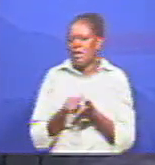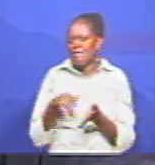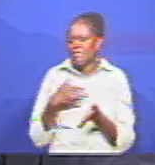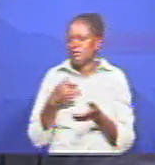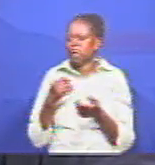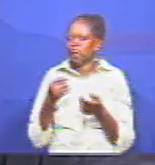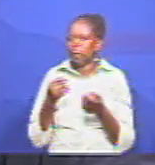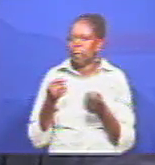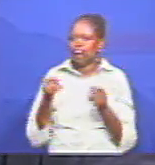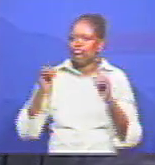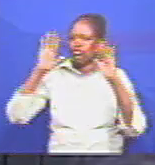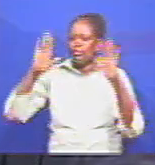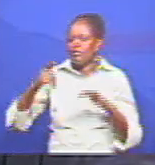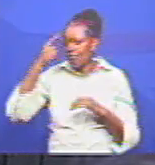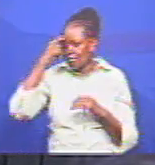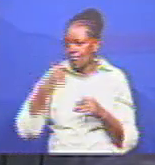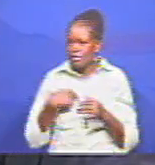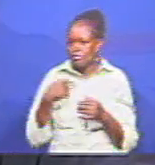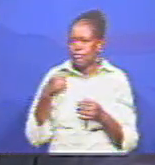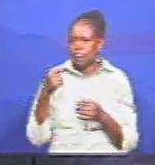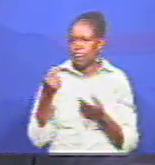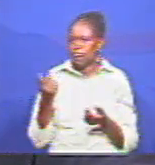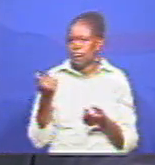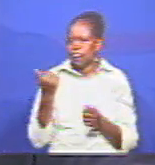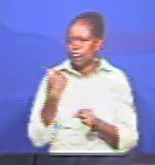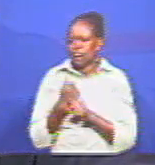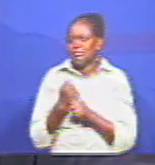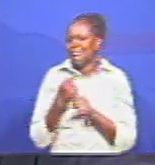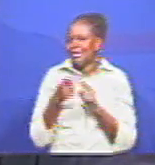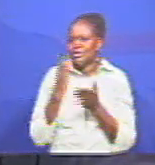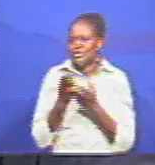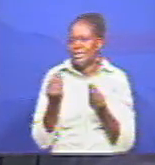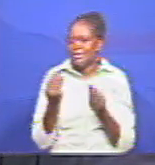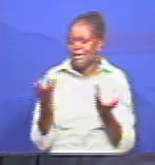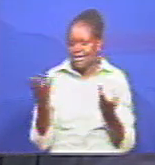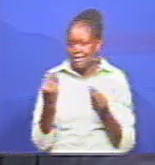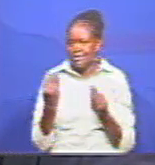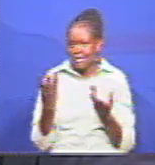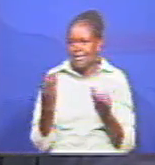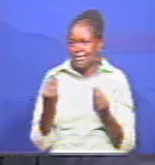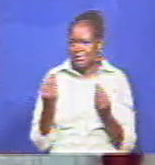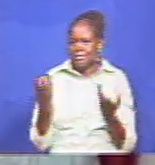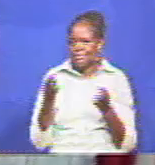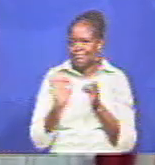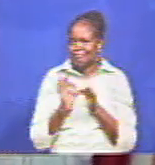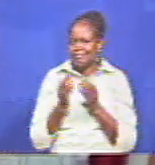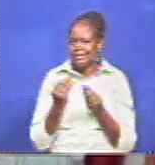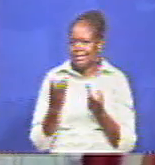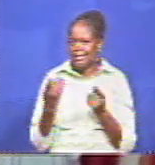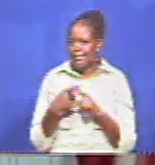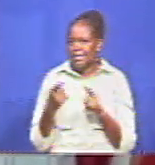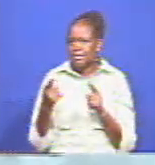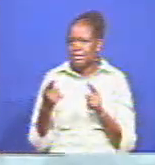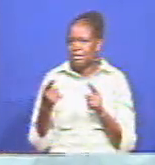it was very necessary mm-hmm. to do that work, although it was not an easy work, you know, the translations. Mm-hmm. But we were